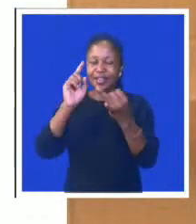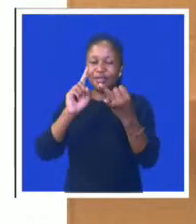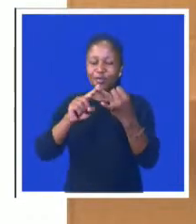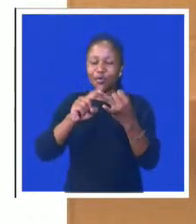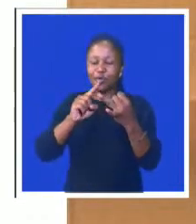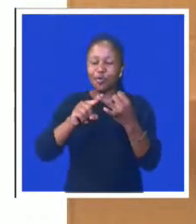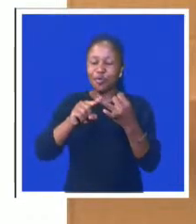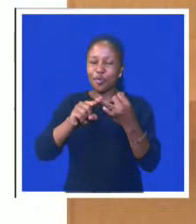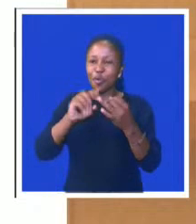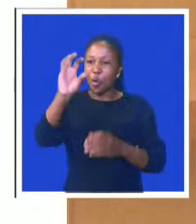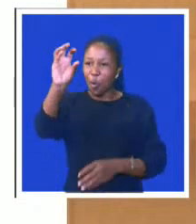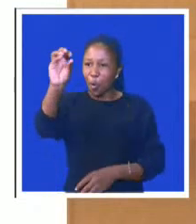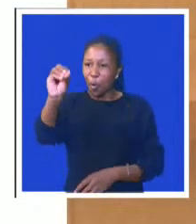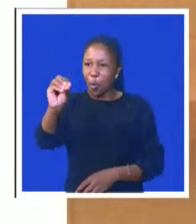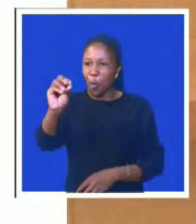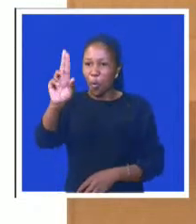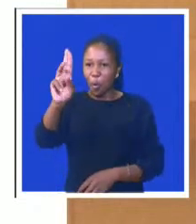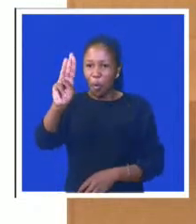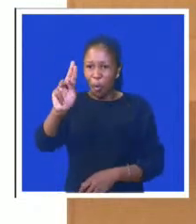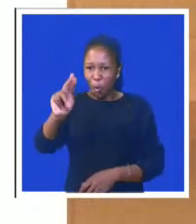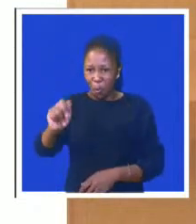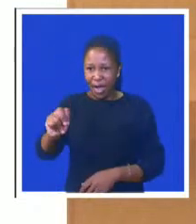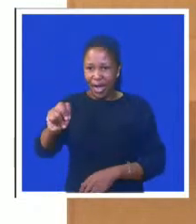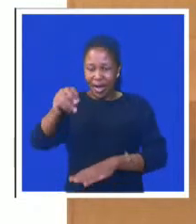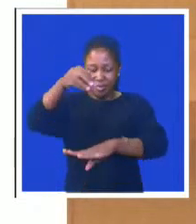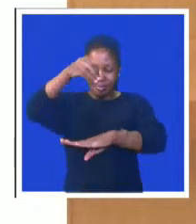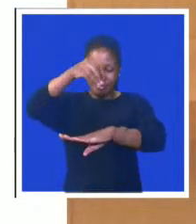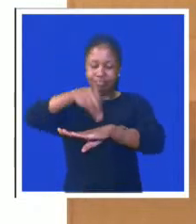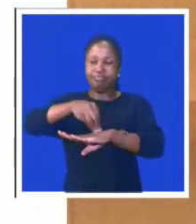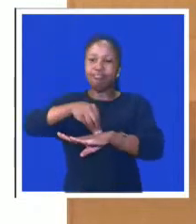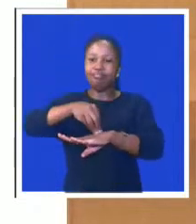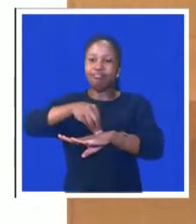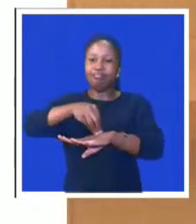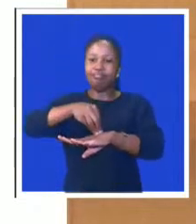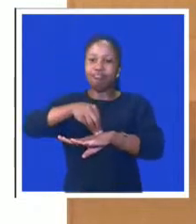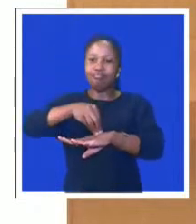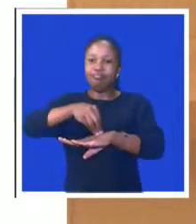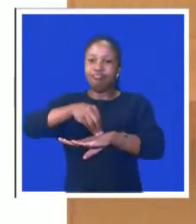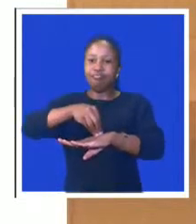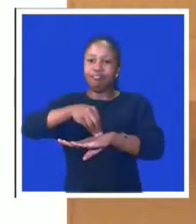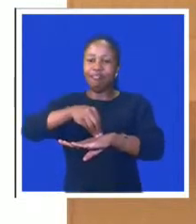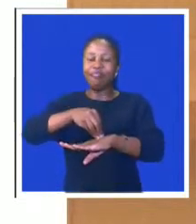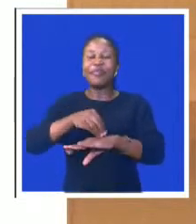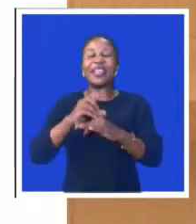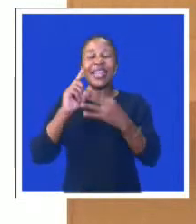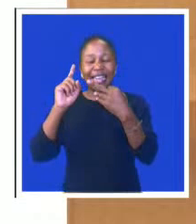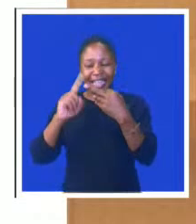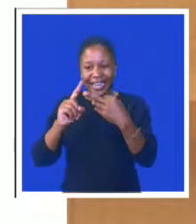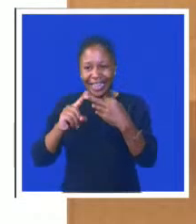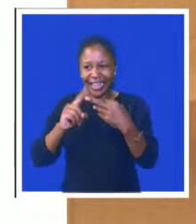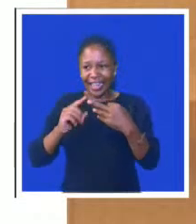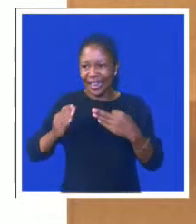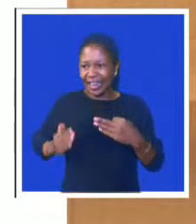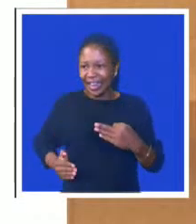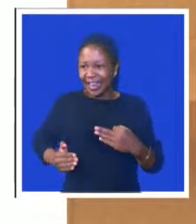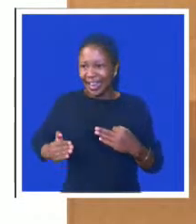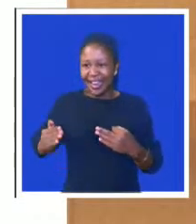those words? Those words are prepositions. Those are prepositions, dear